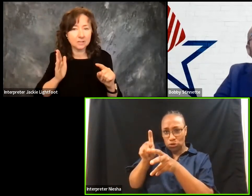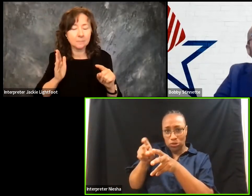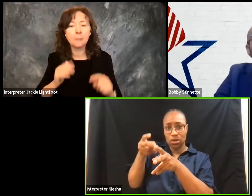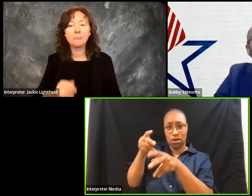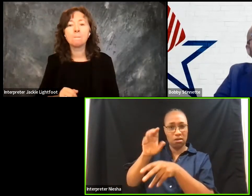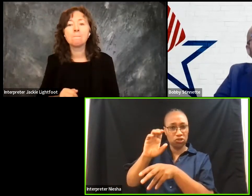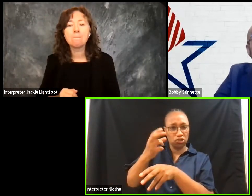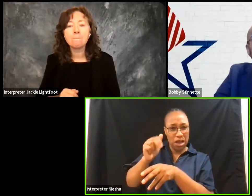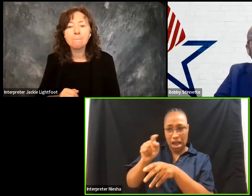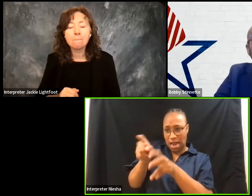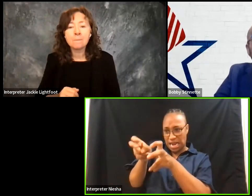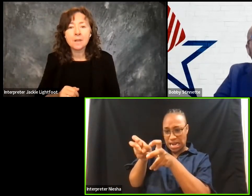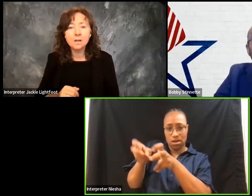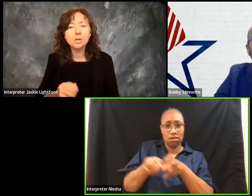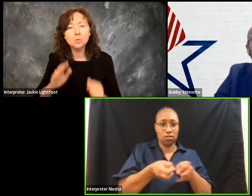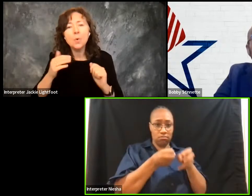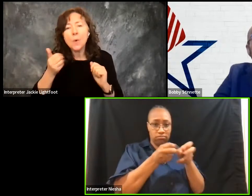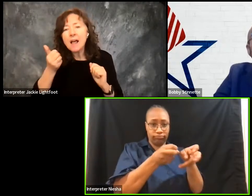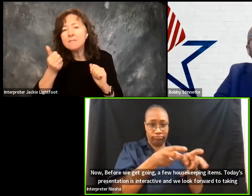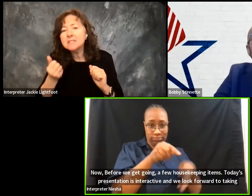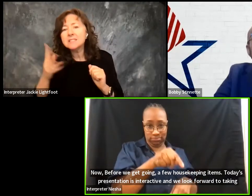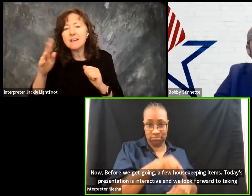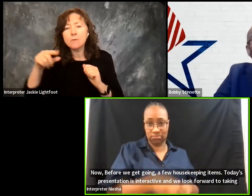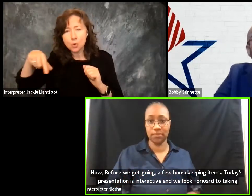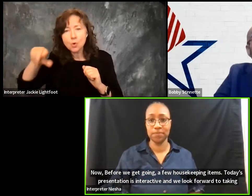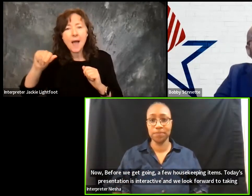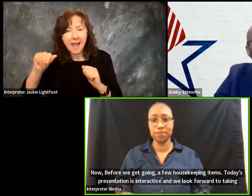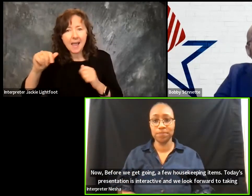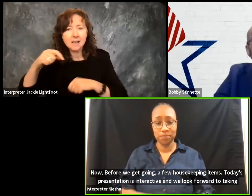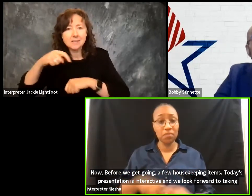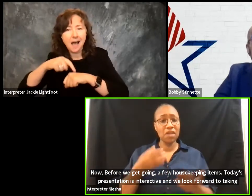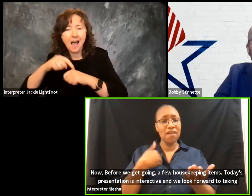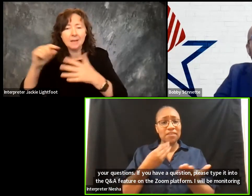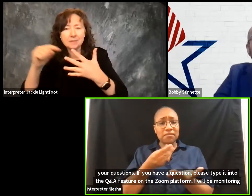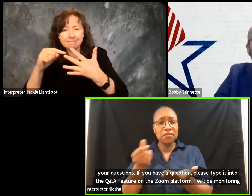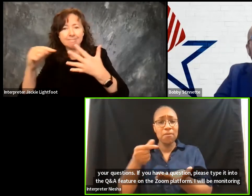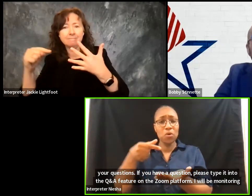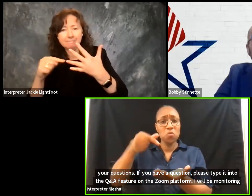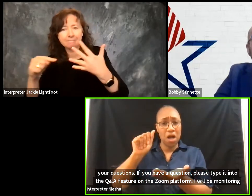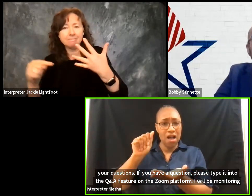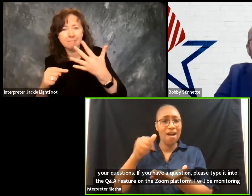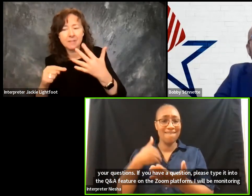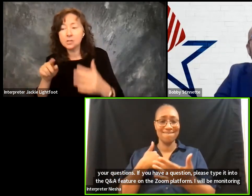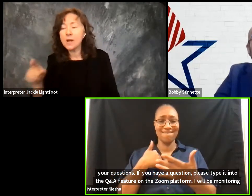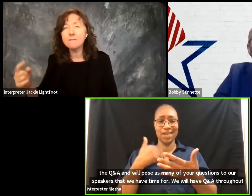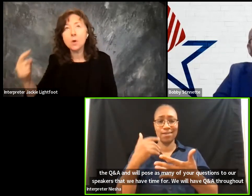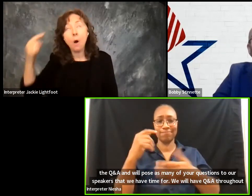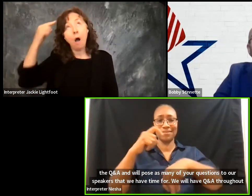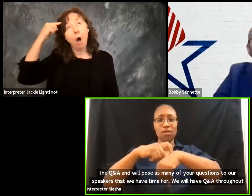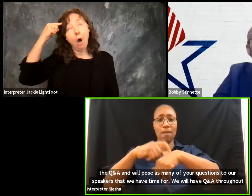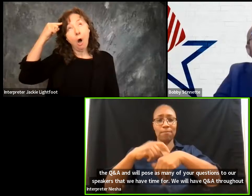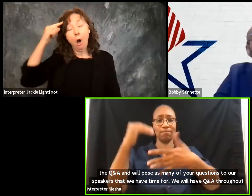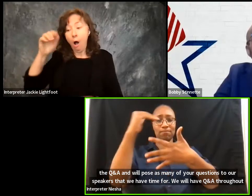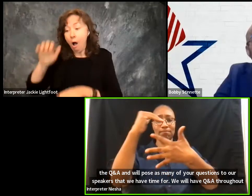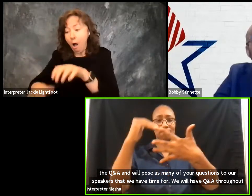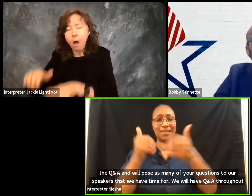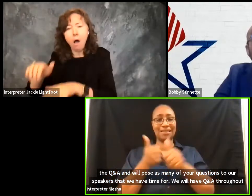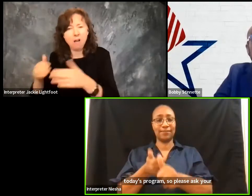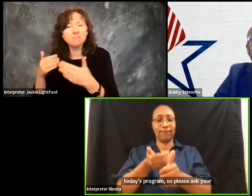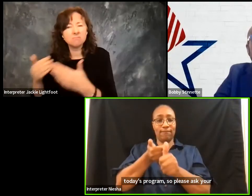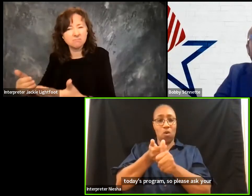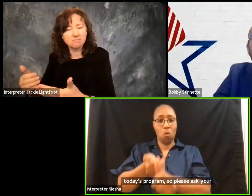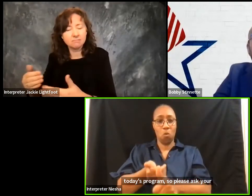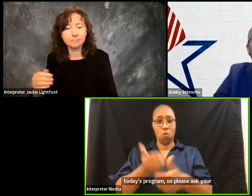have Q&A throughout today's program, so please ask your questions as they occur to you. And if you have